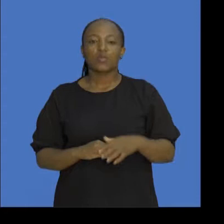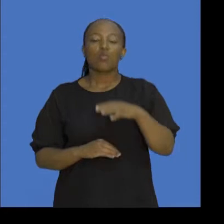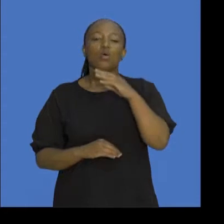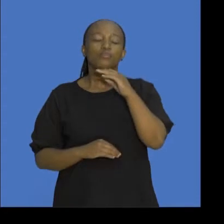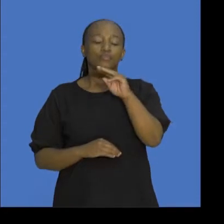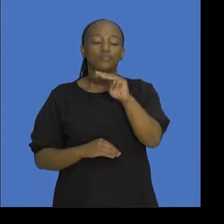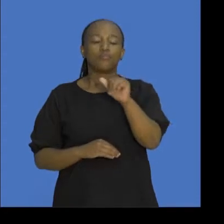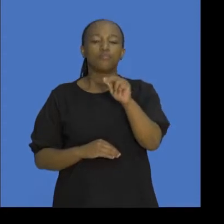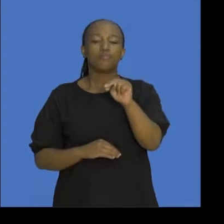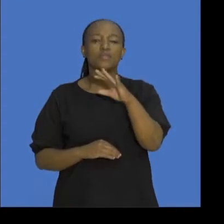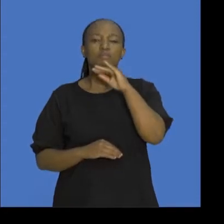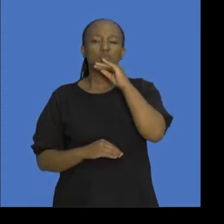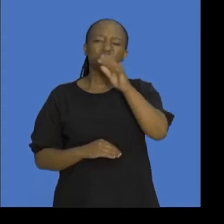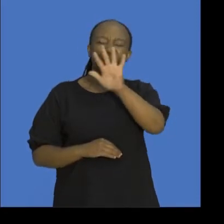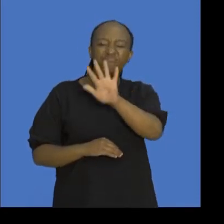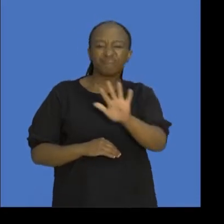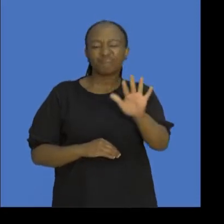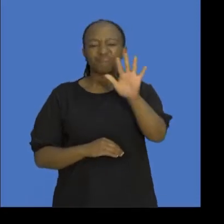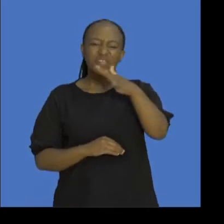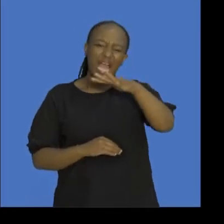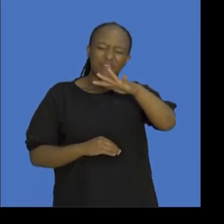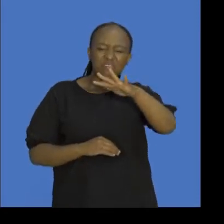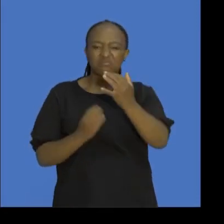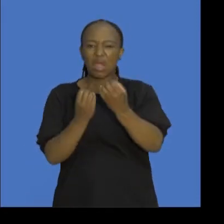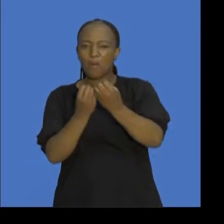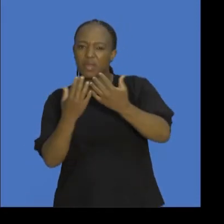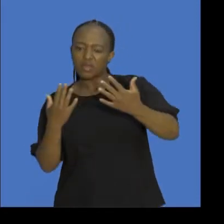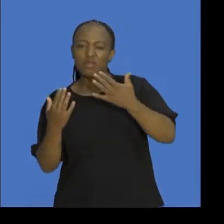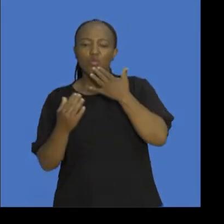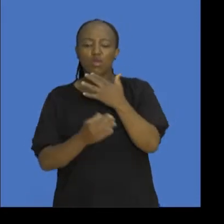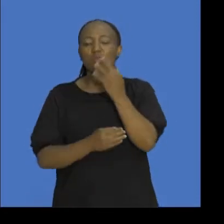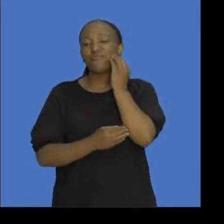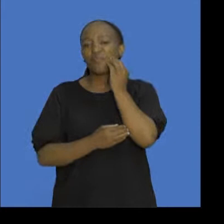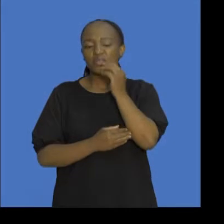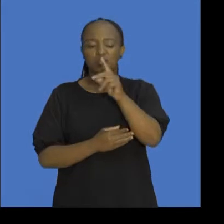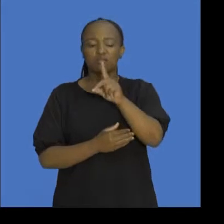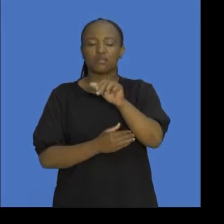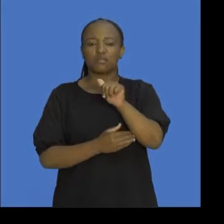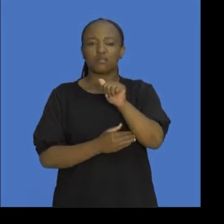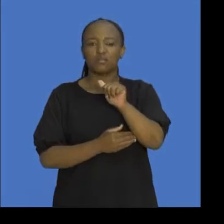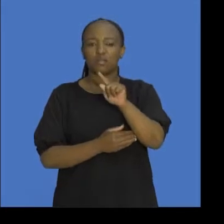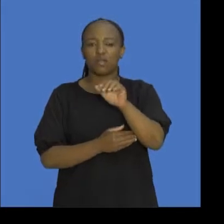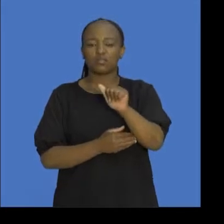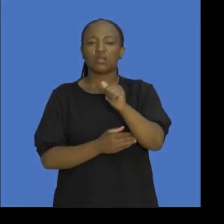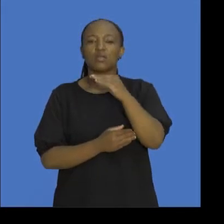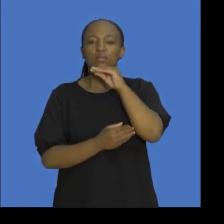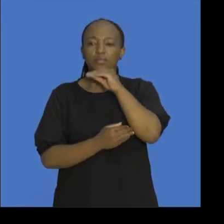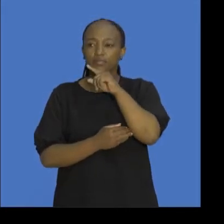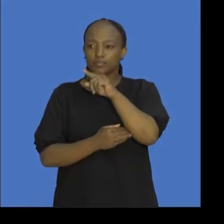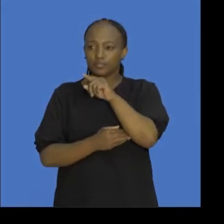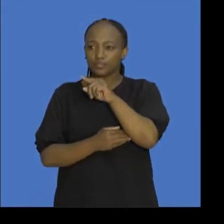average. The mean or the average of the data is the sum of the